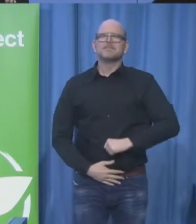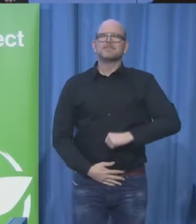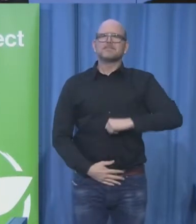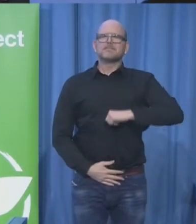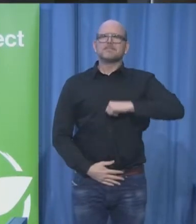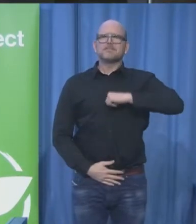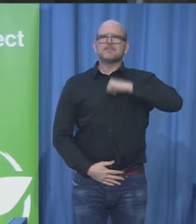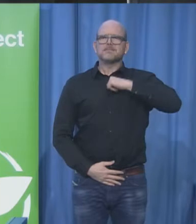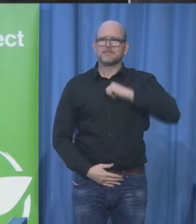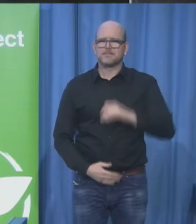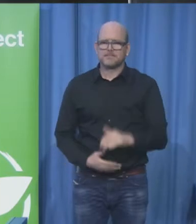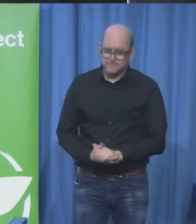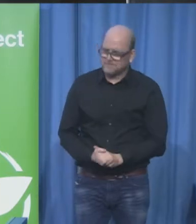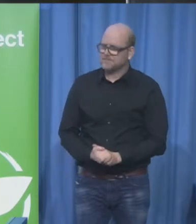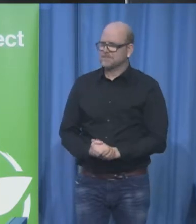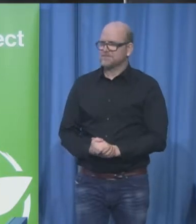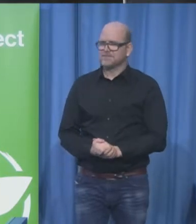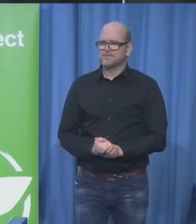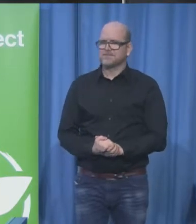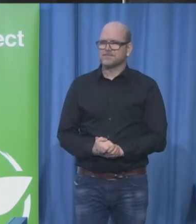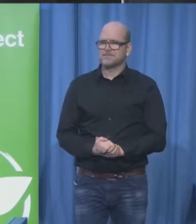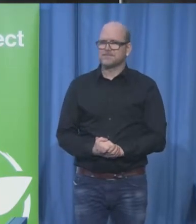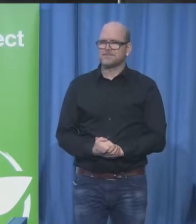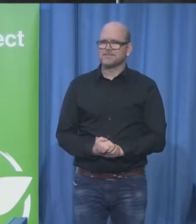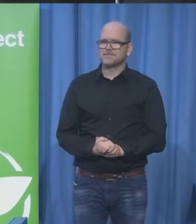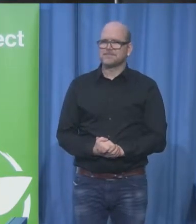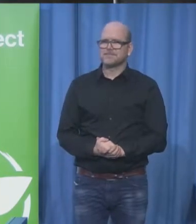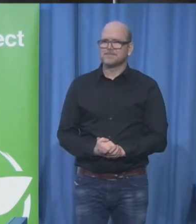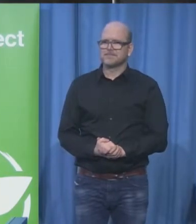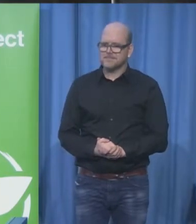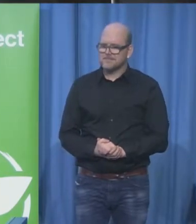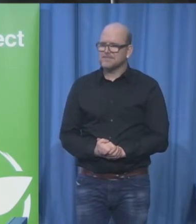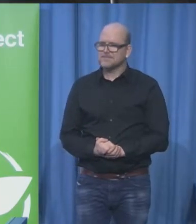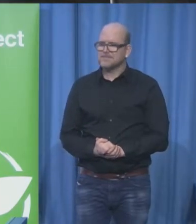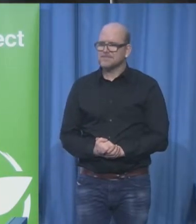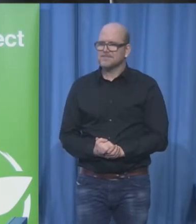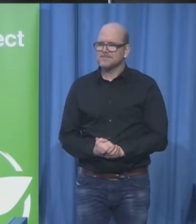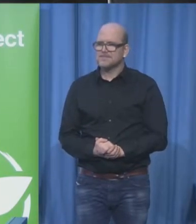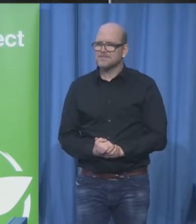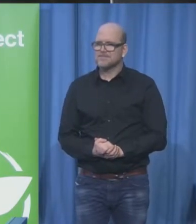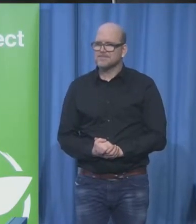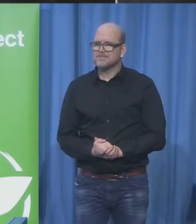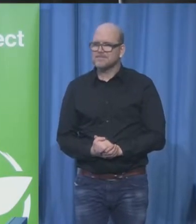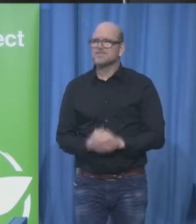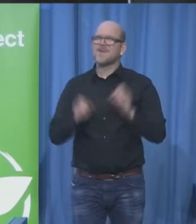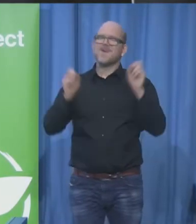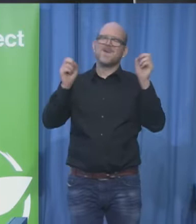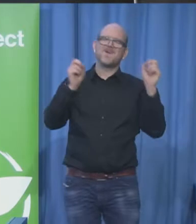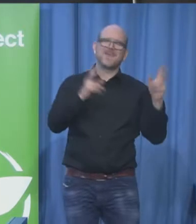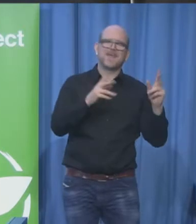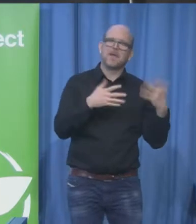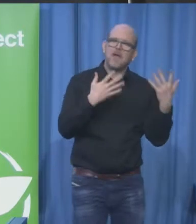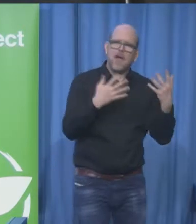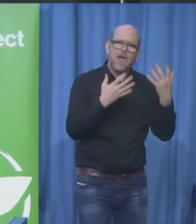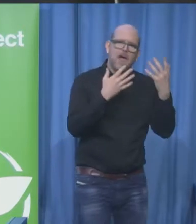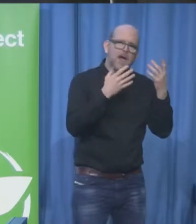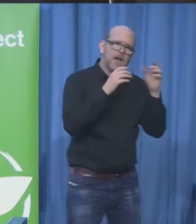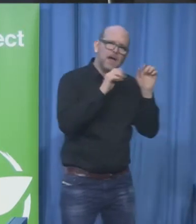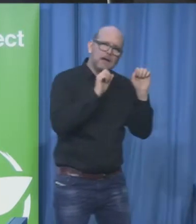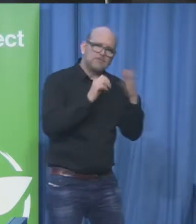So is there some particular highlight that you go back in your mind, a particular comment, a